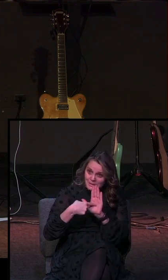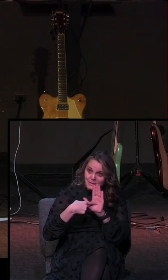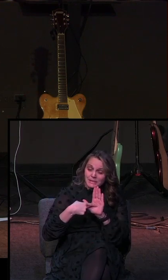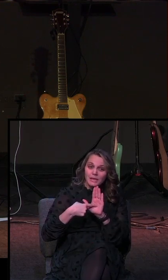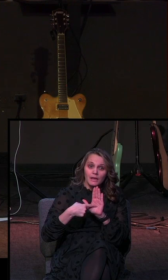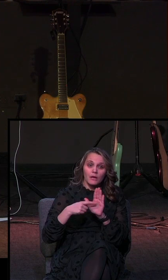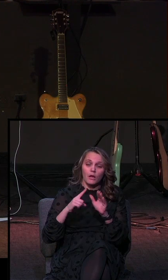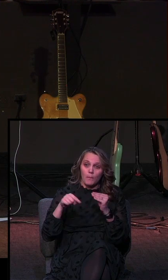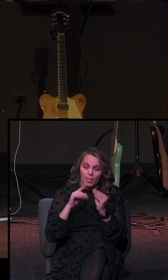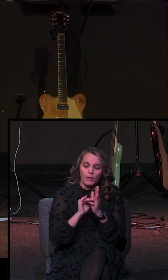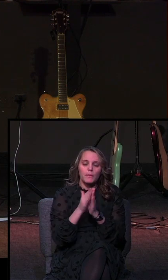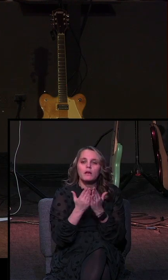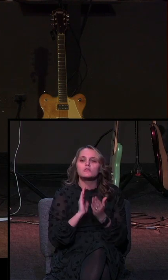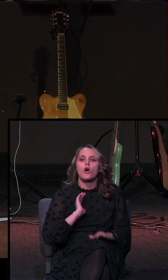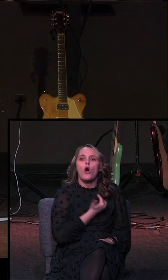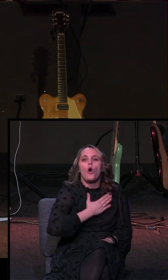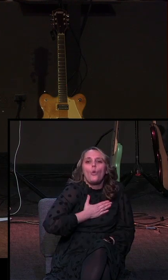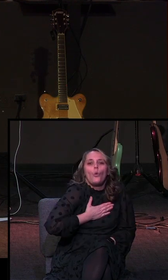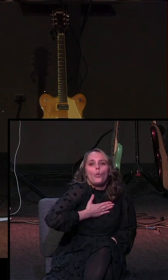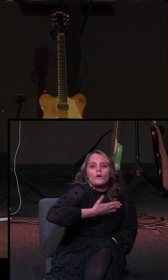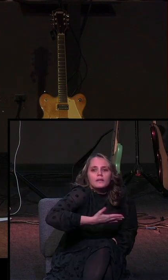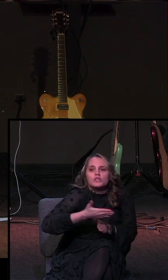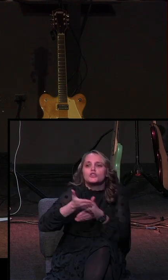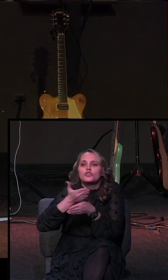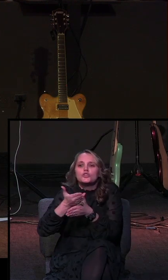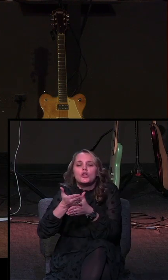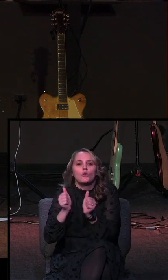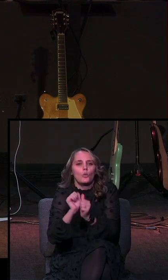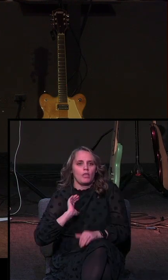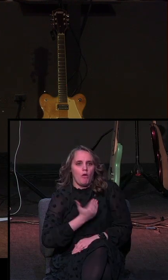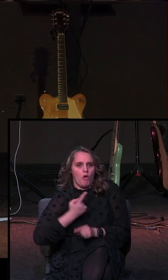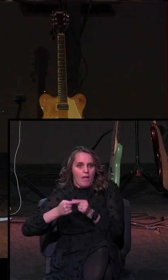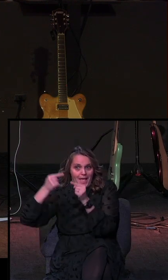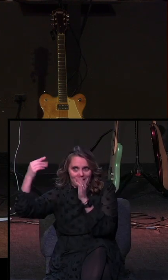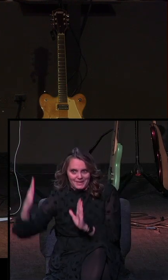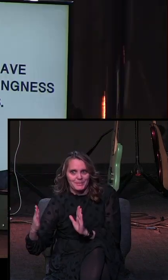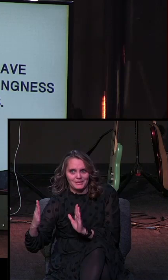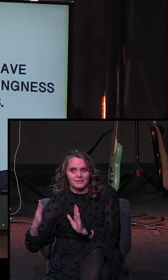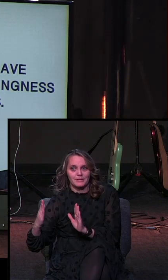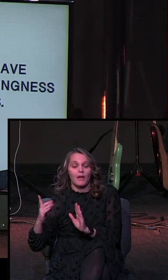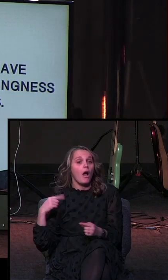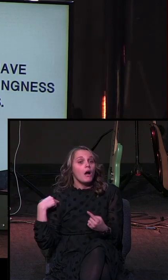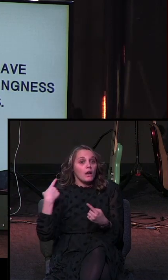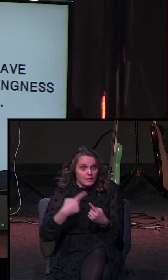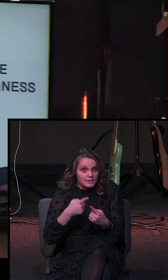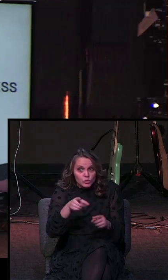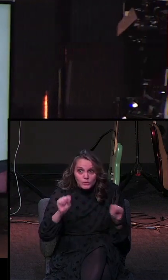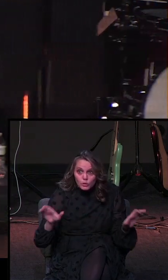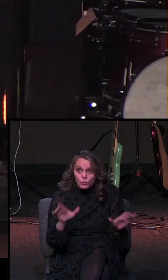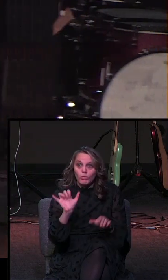own willingness to offer it to our enemies. Because until you have done that, until you can do